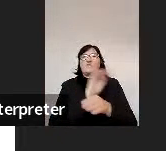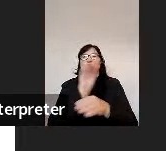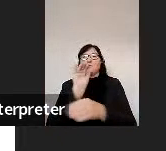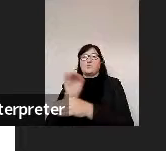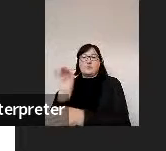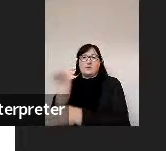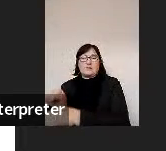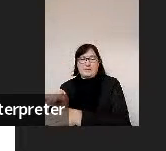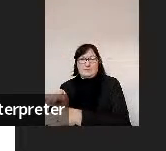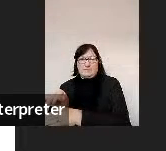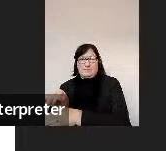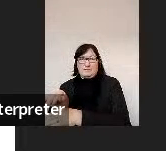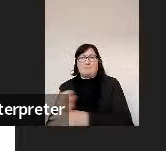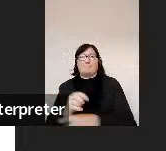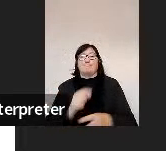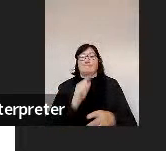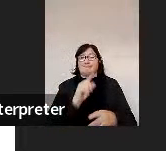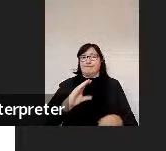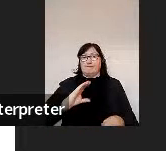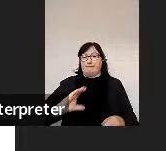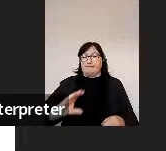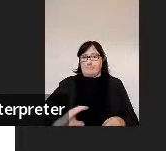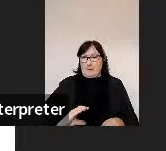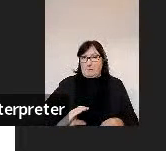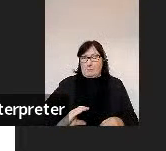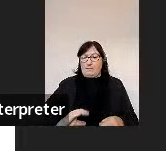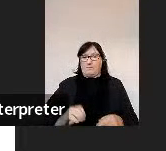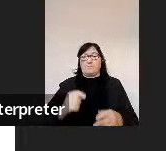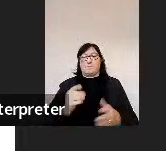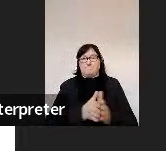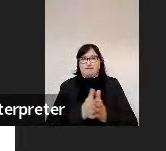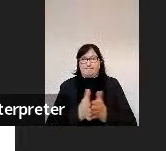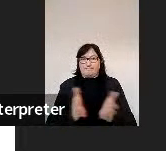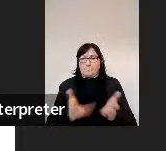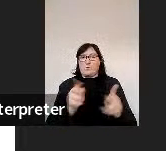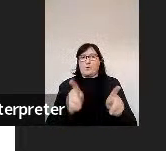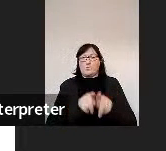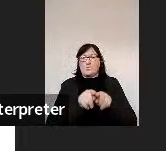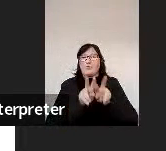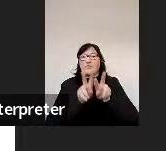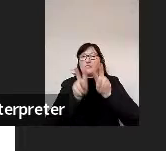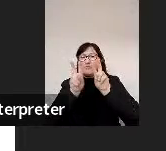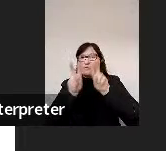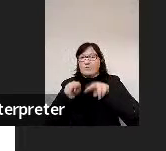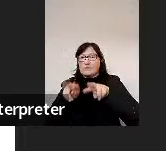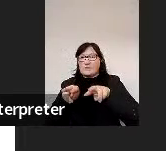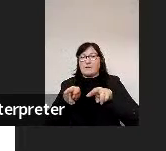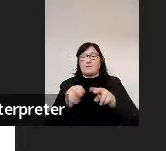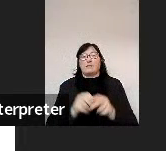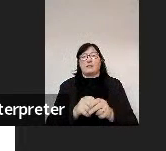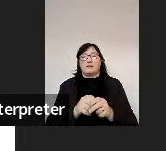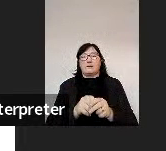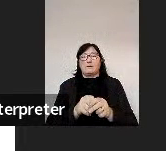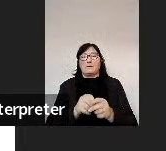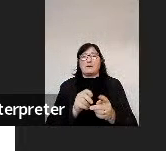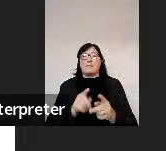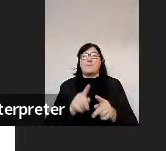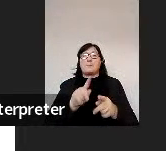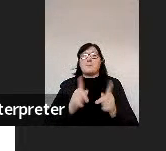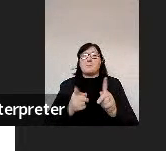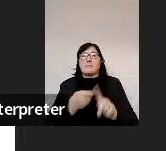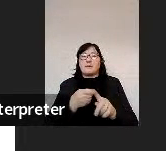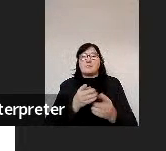are encouraged also to visit those nearest port of entries where we've got customs